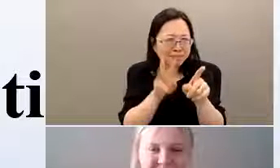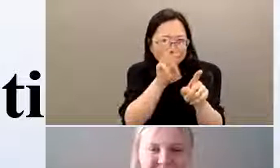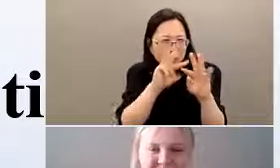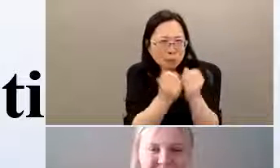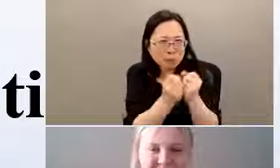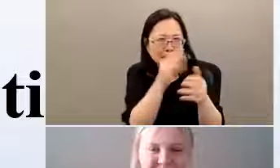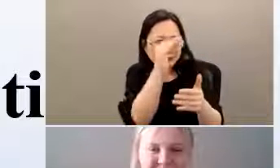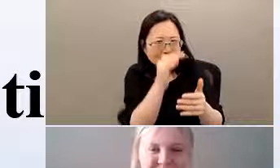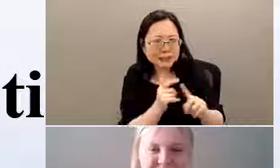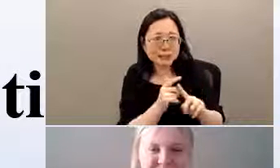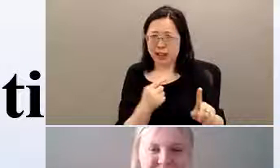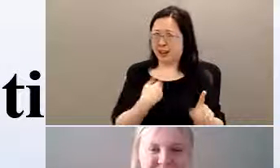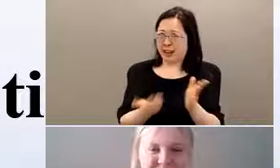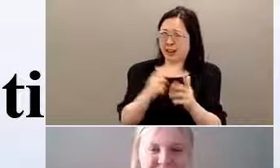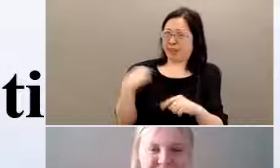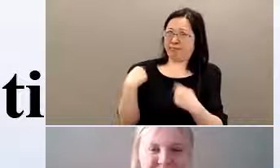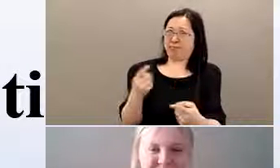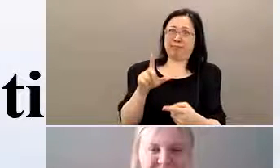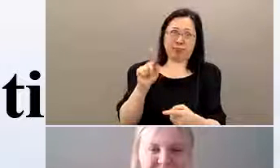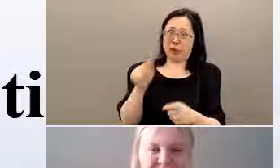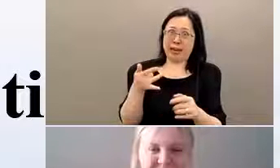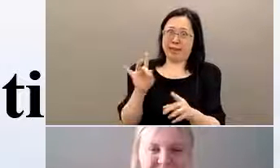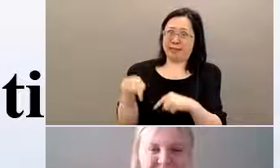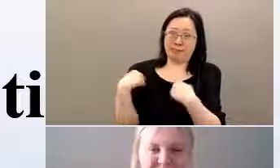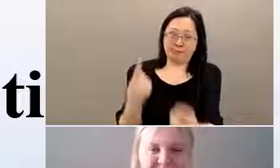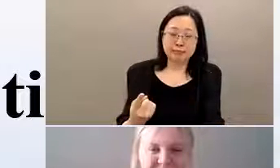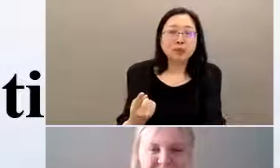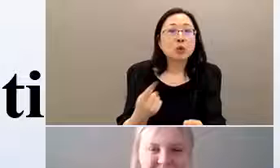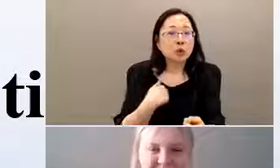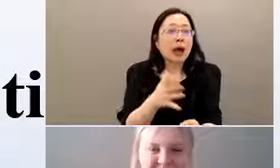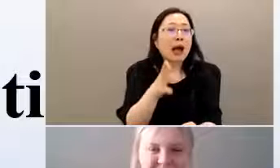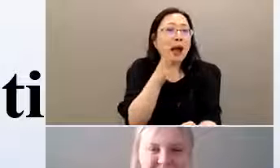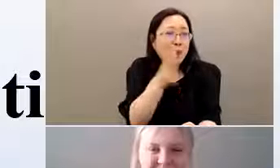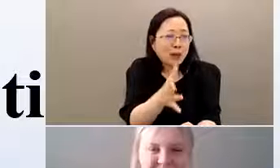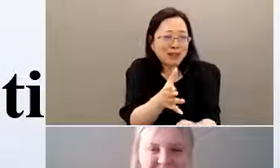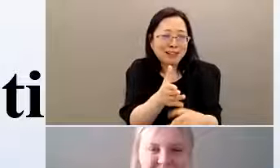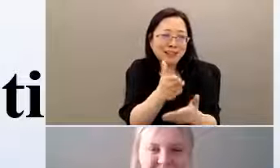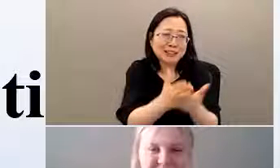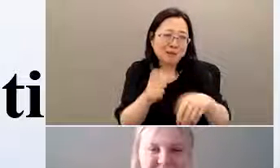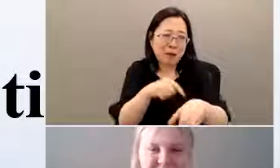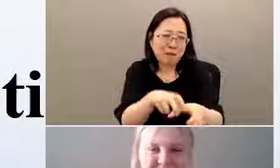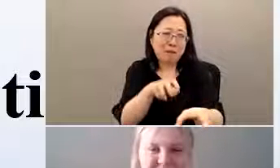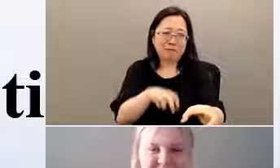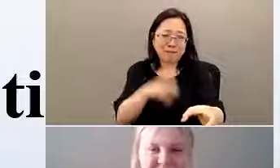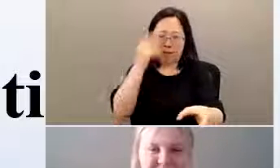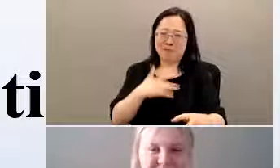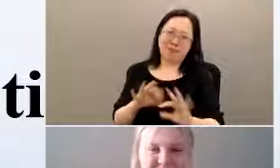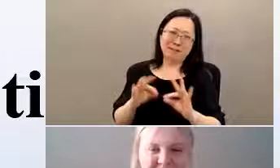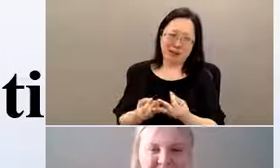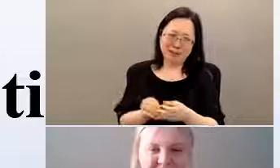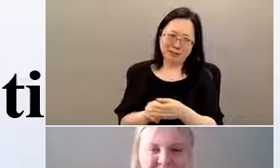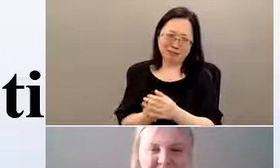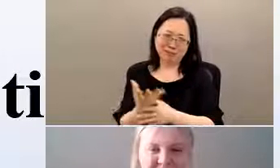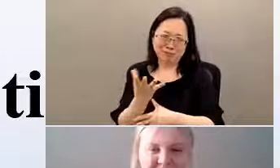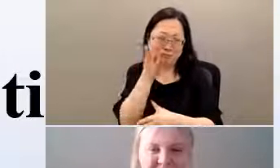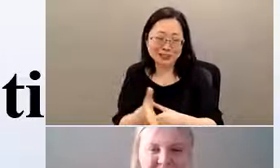since 2018. I've been here since the beginning, but I will be taking a little bit of time off as I'm starting my family. So if I'm not